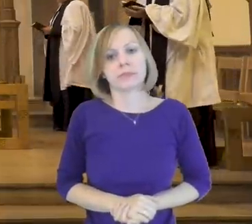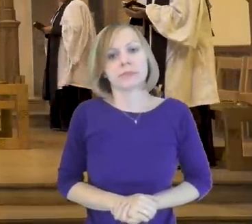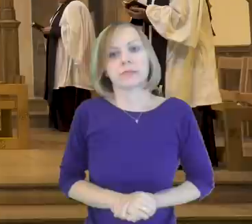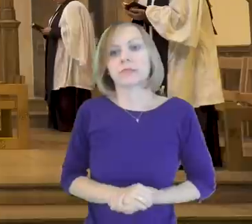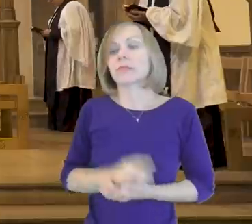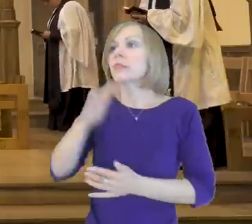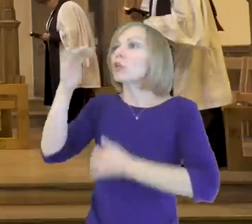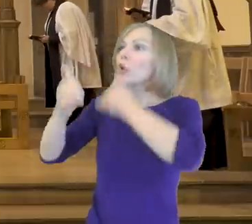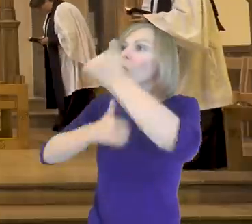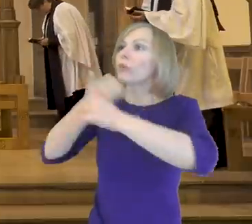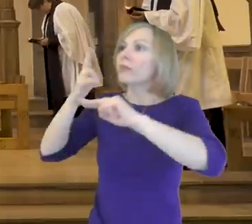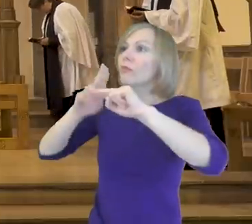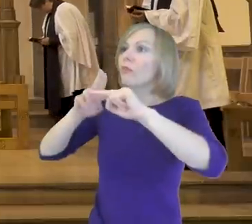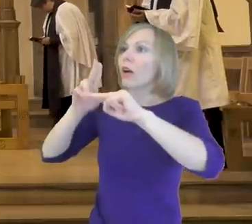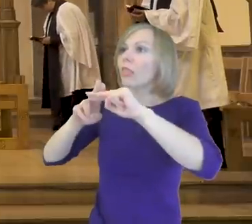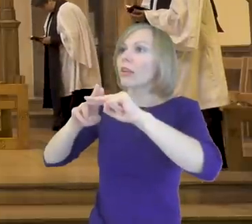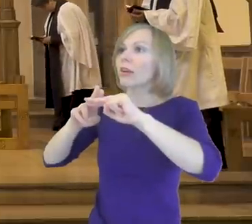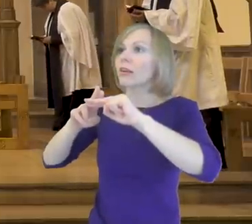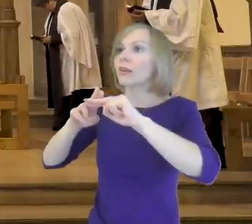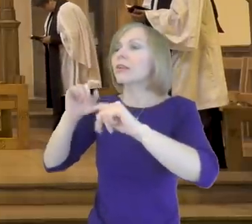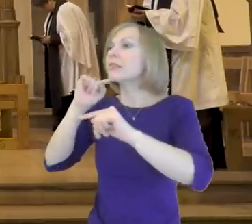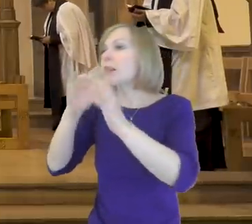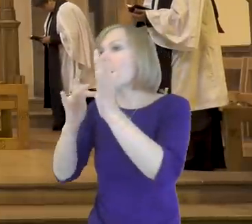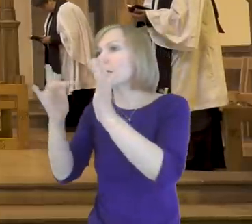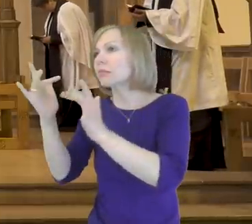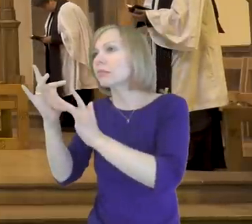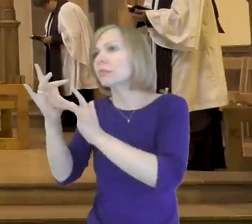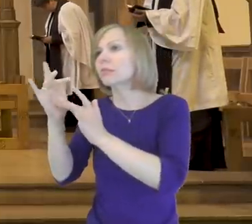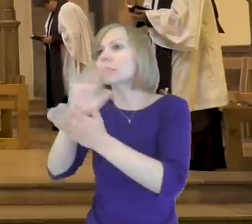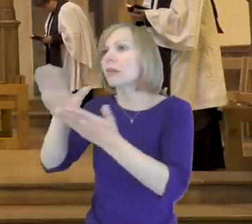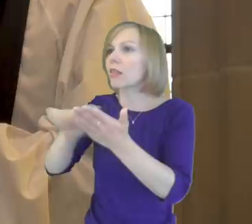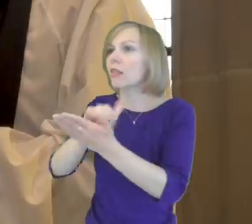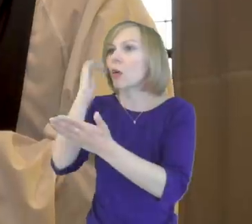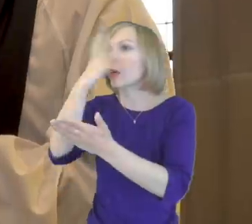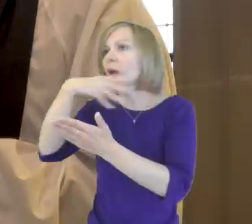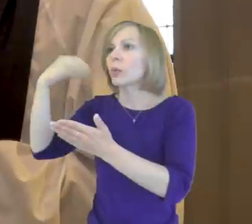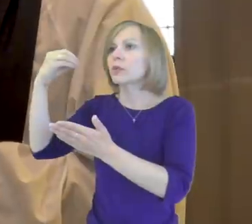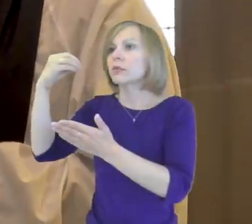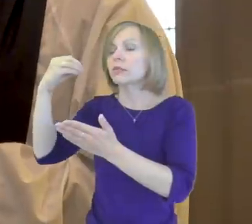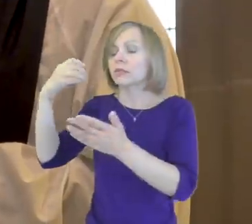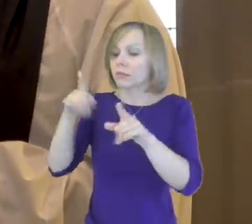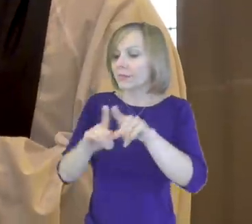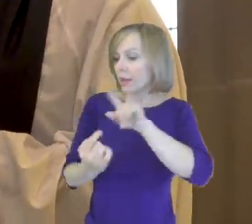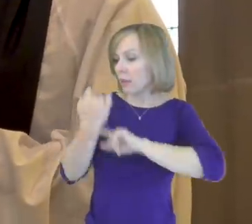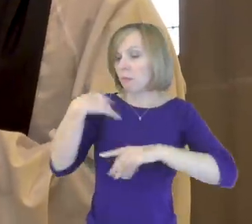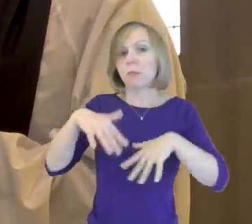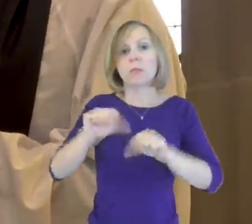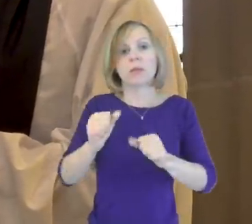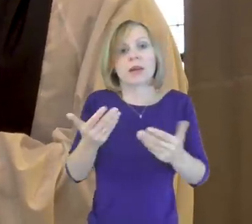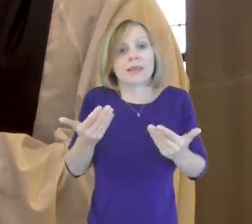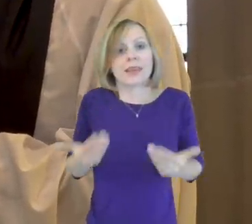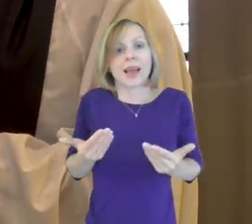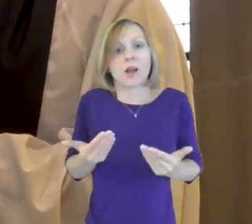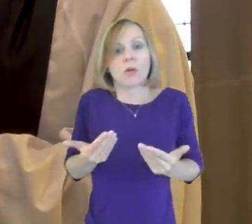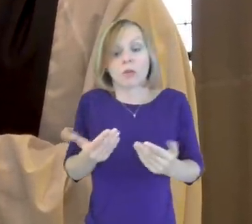Glory be to the Father, and to the Son, and to the Holy Ghost. as it was in the beginning, is now and